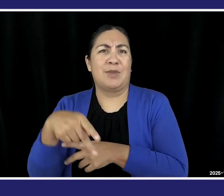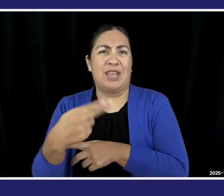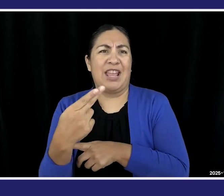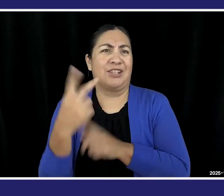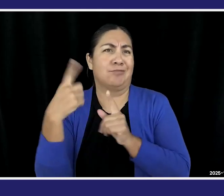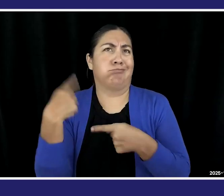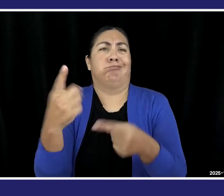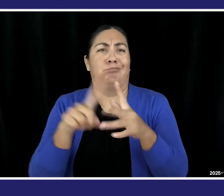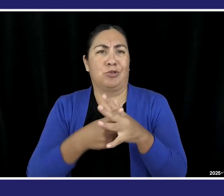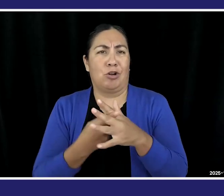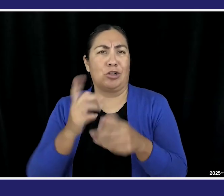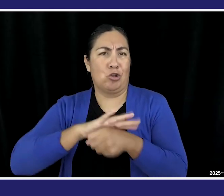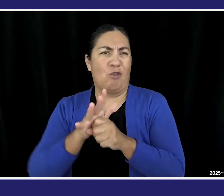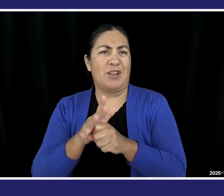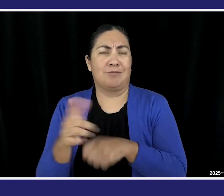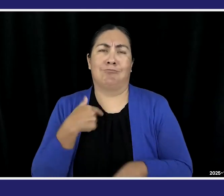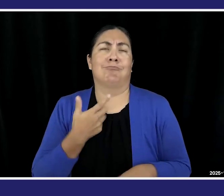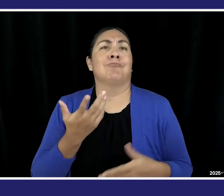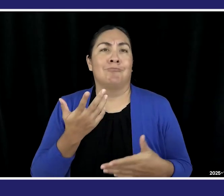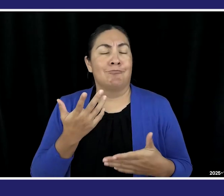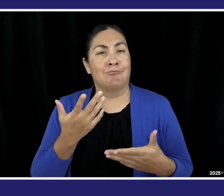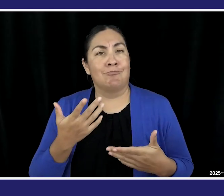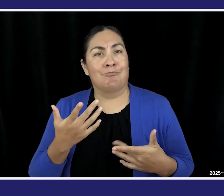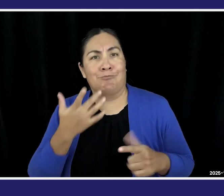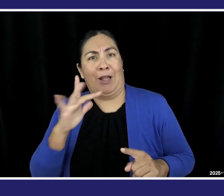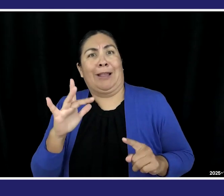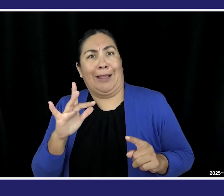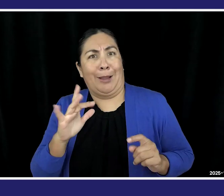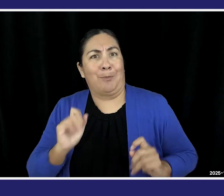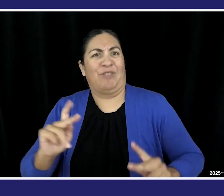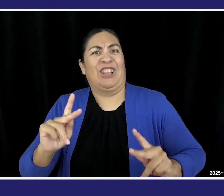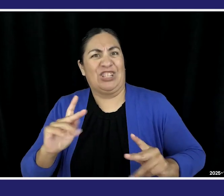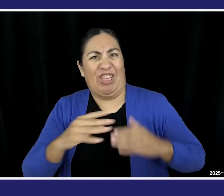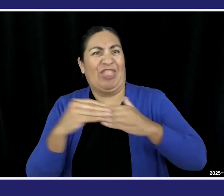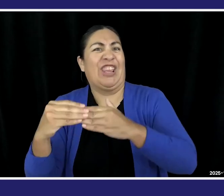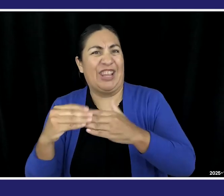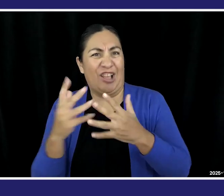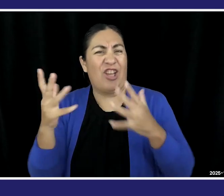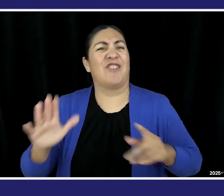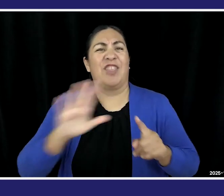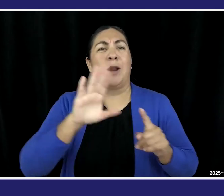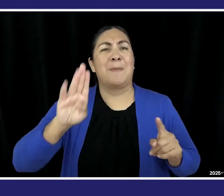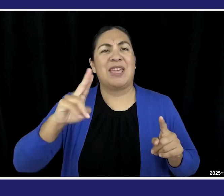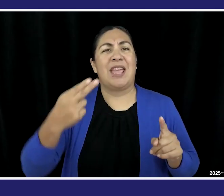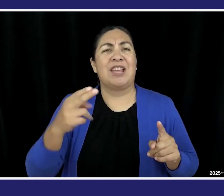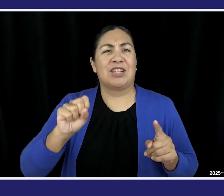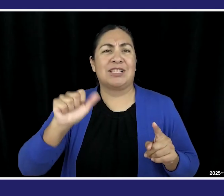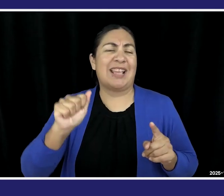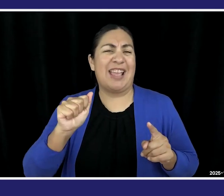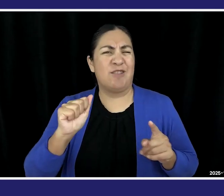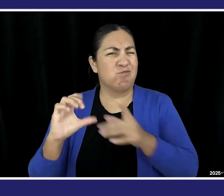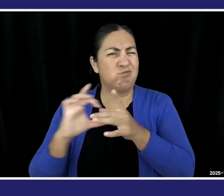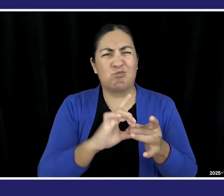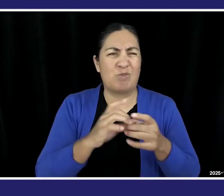a lot of their BHSA-related efforts on behalf of the department. And so wanted to give you a quick